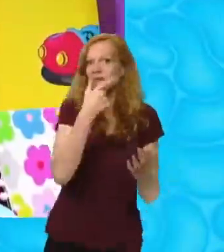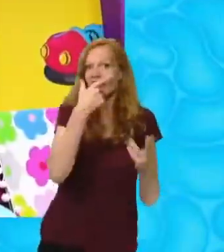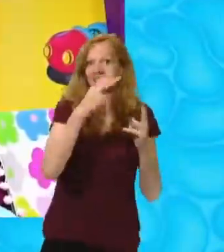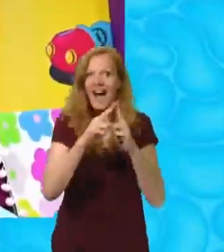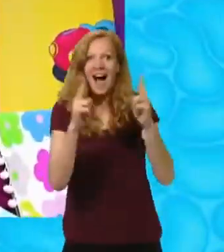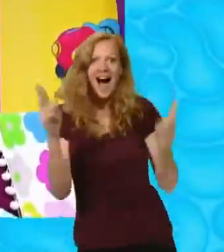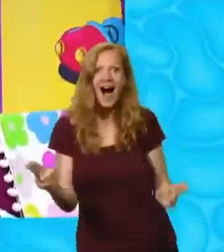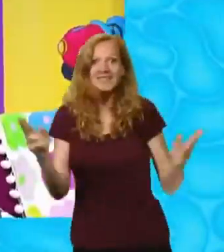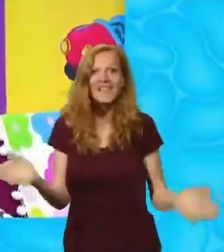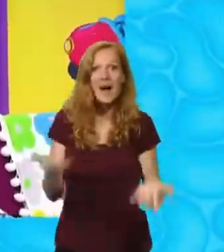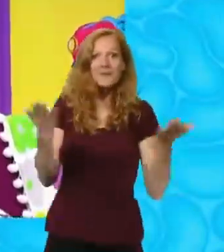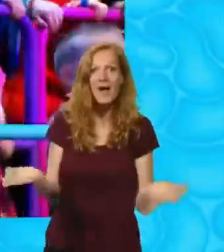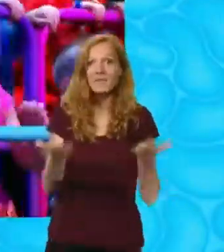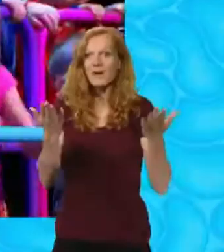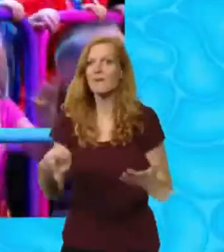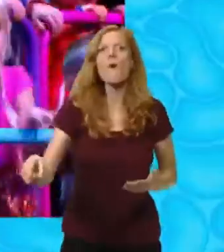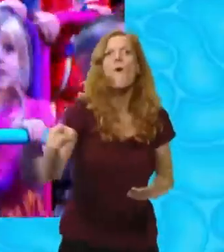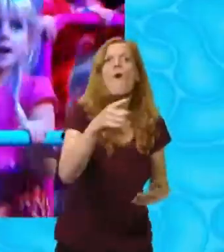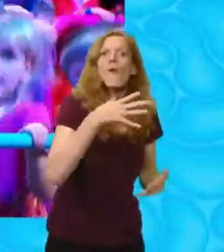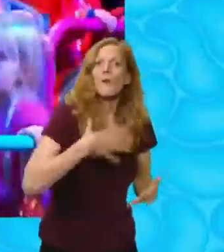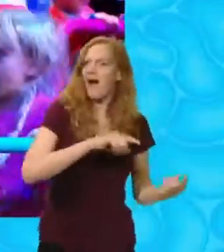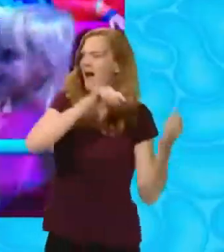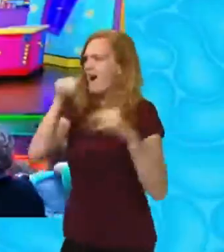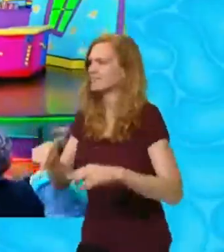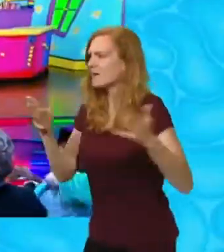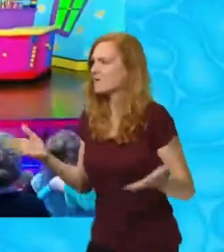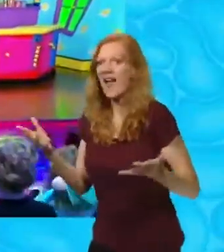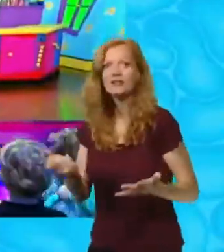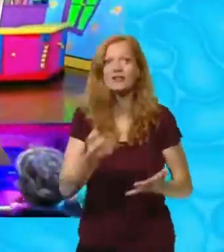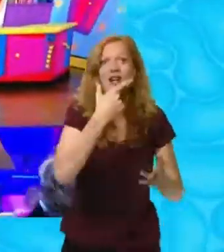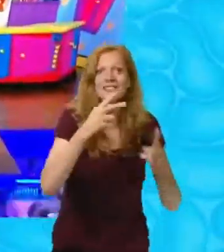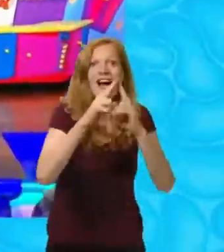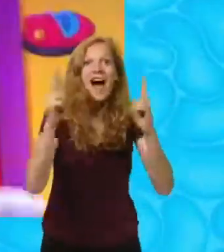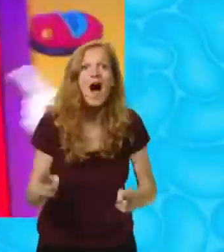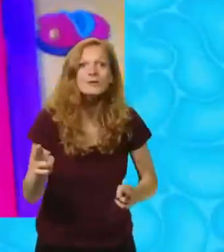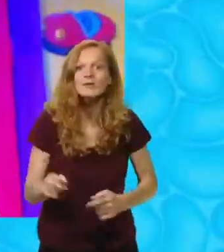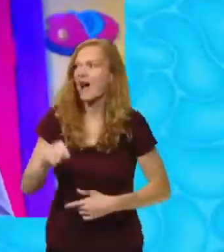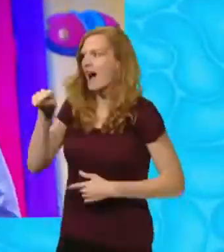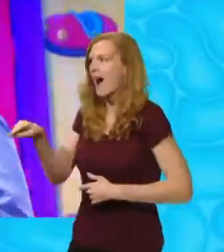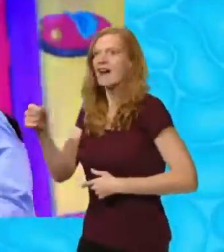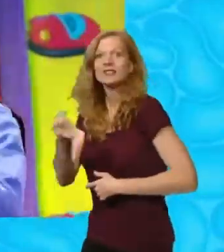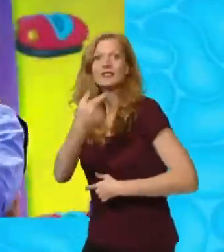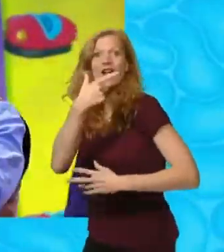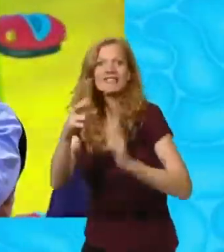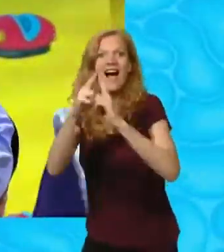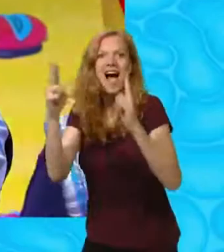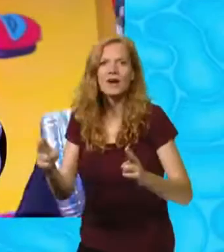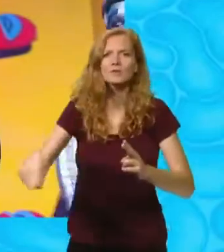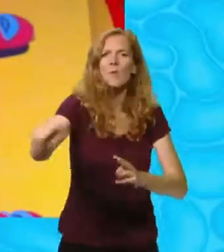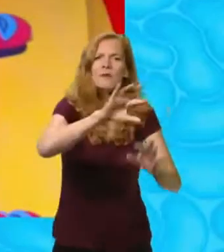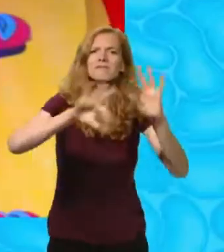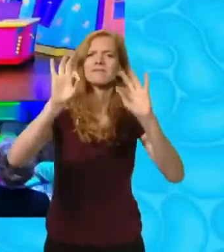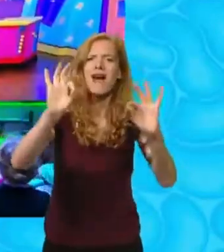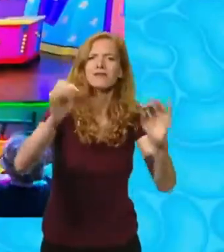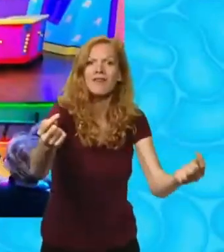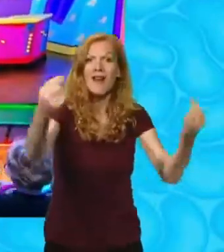right! Come on, here we go! Here we go! Dusting Pals, it's the thing you want to play here. Dusting Pals. You're my special guest